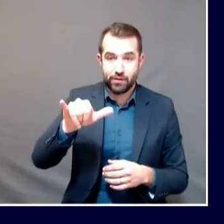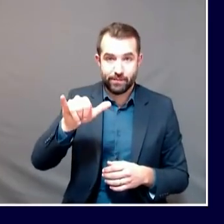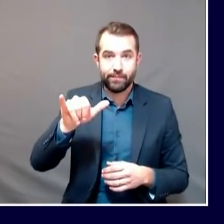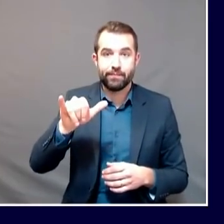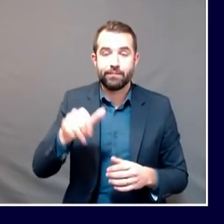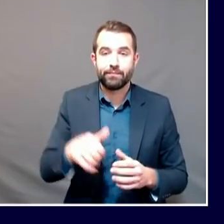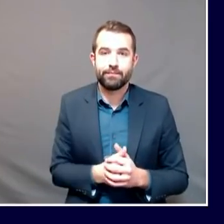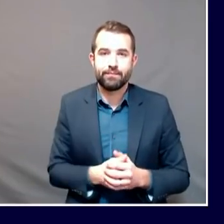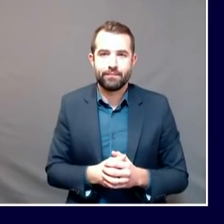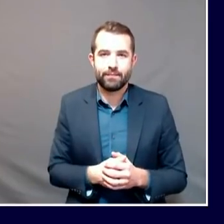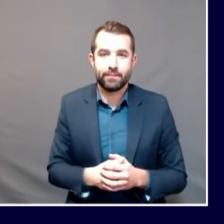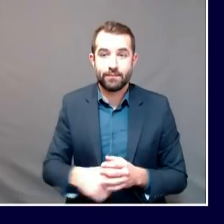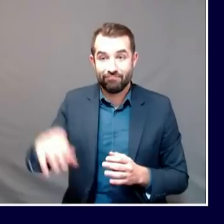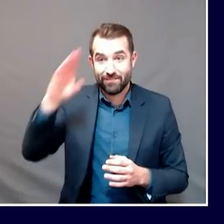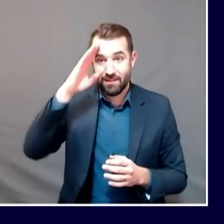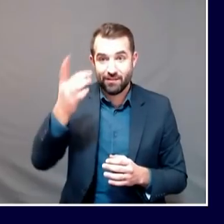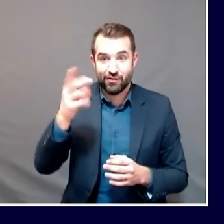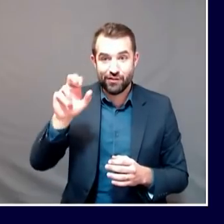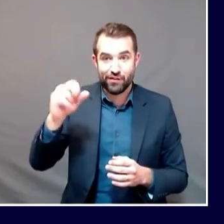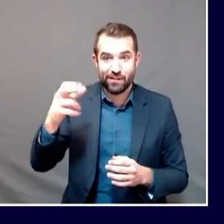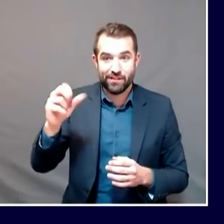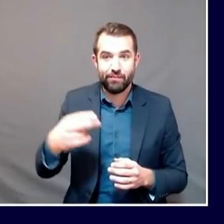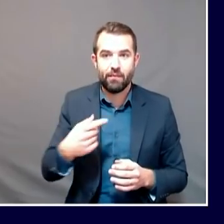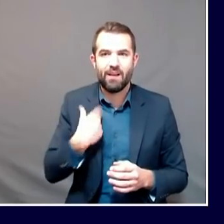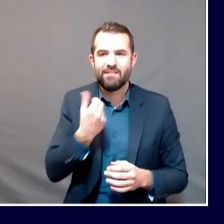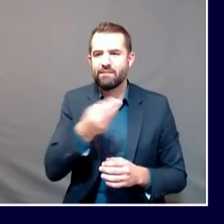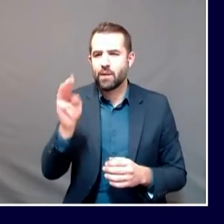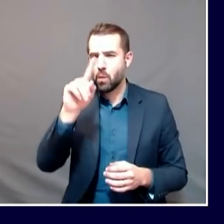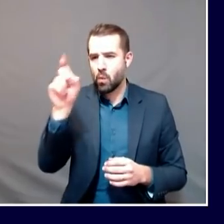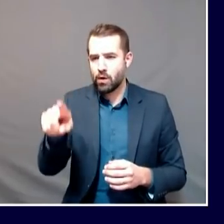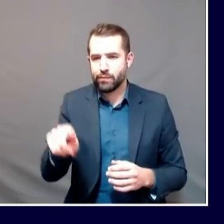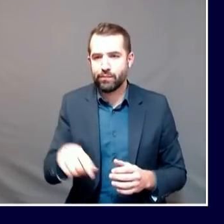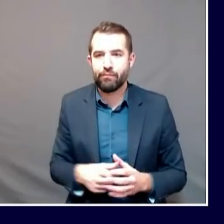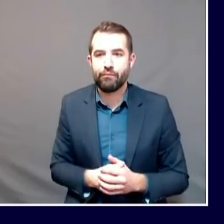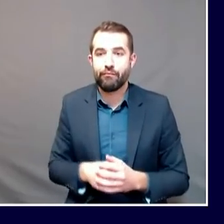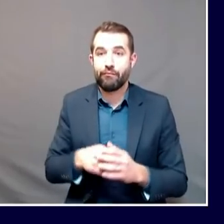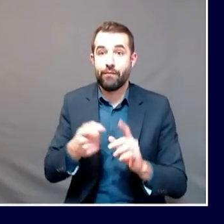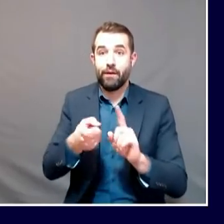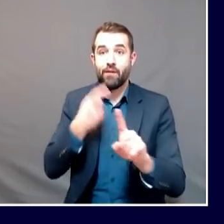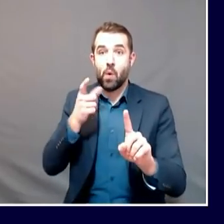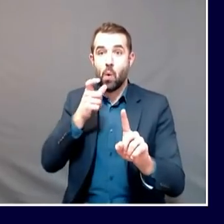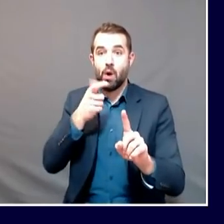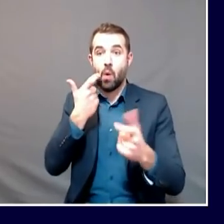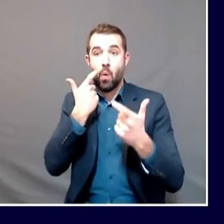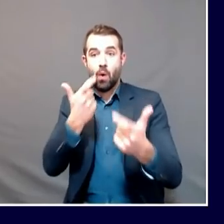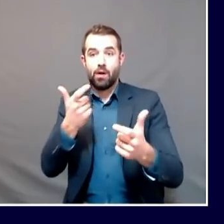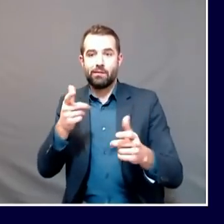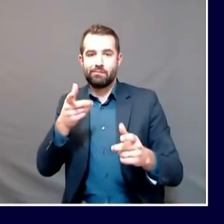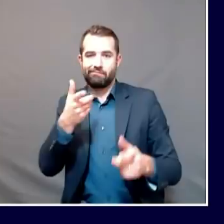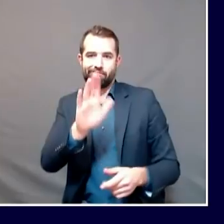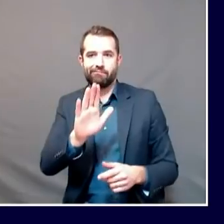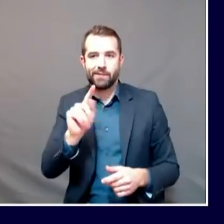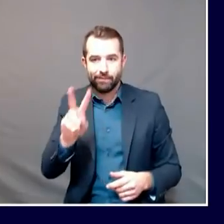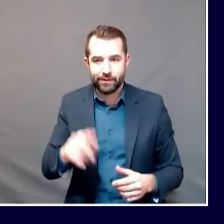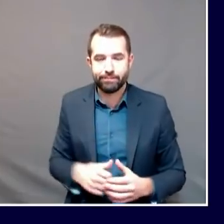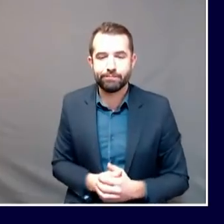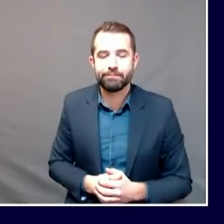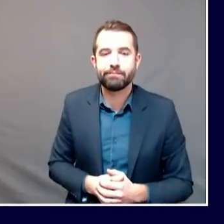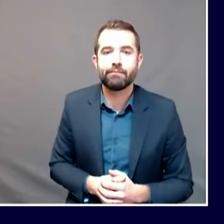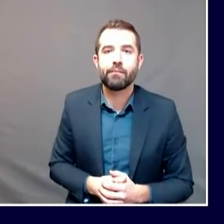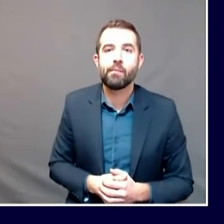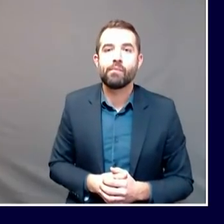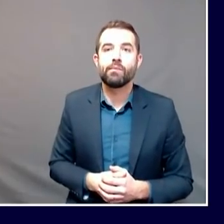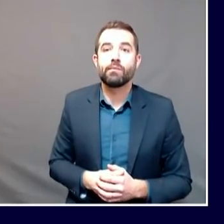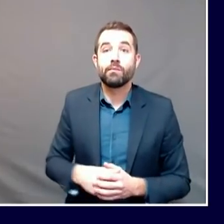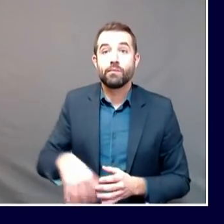Hi, Dr. Shah. I have a couple questions from viewers. The first one, if someone has had the coronavirus, do they still need